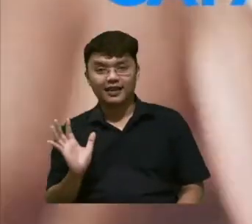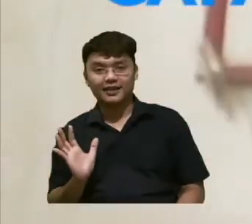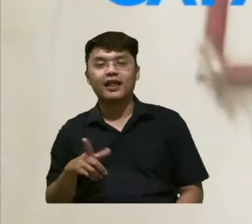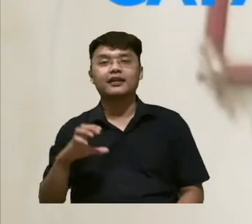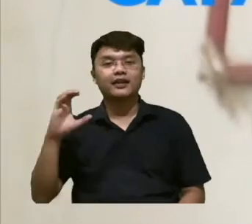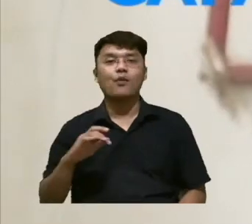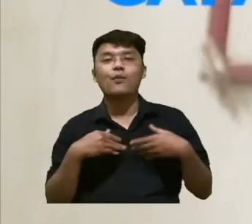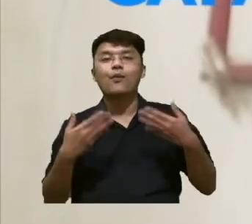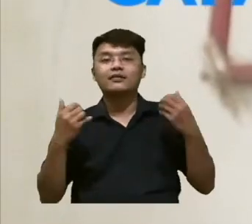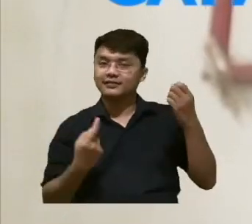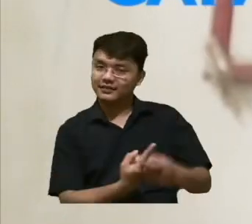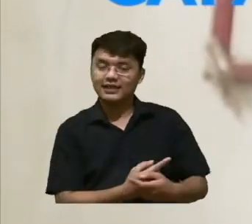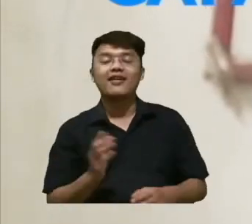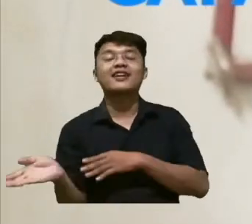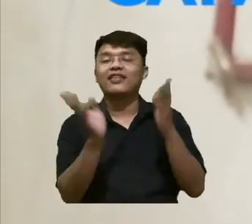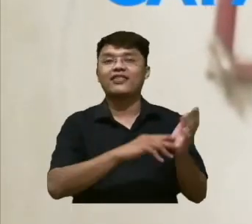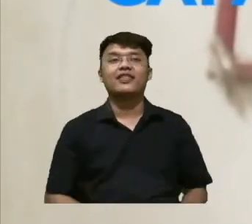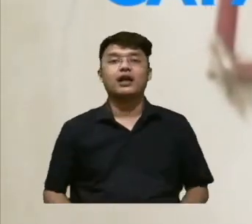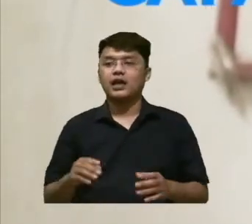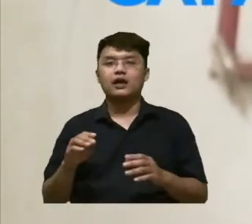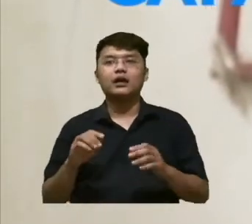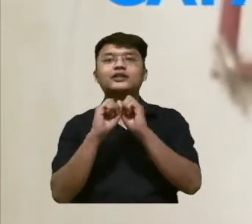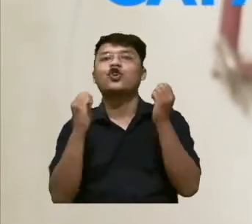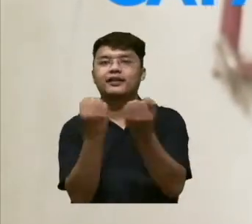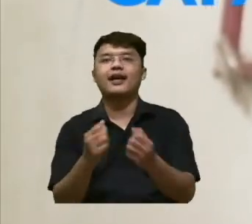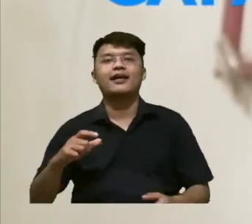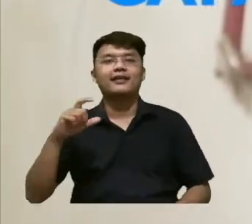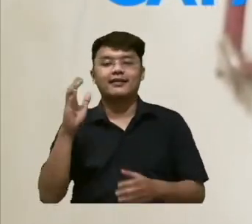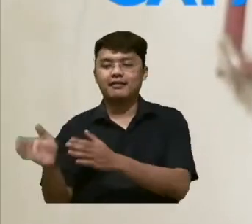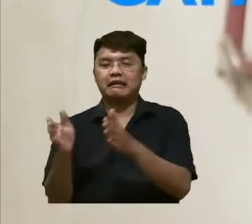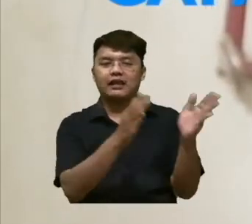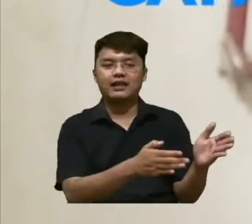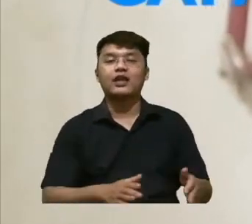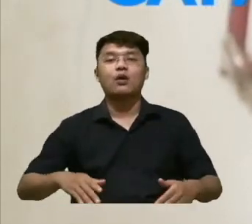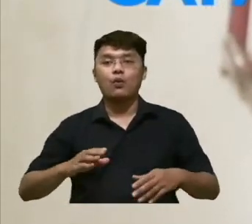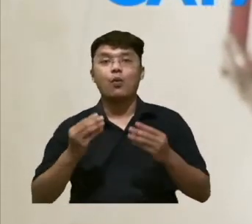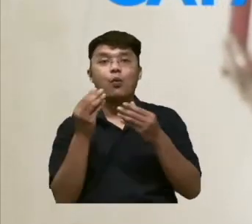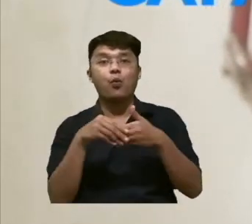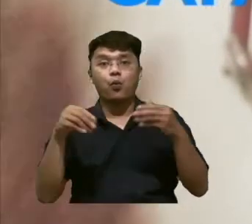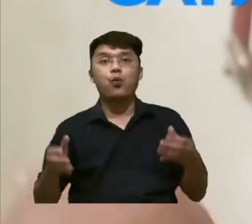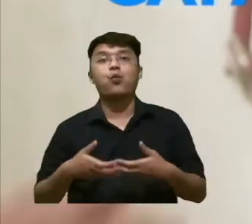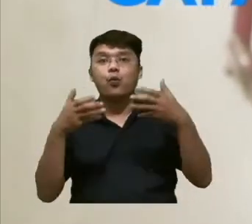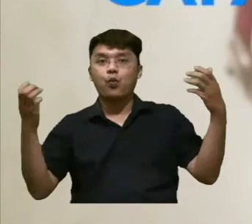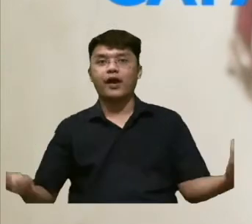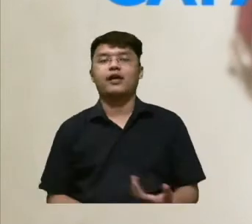capabilities rather than social class, wealth, and popularity are like the past